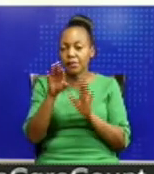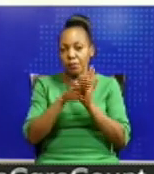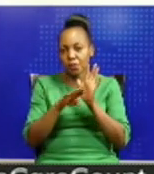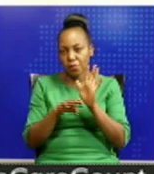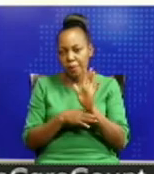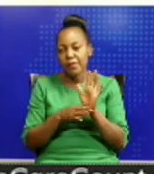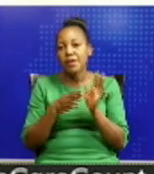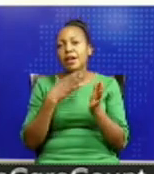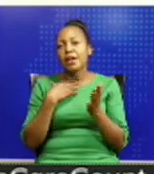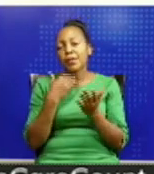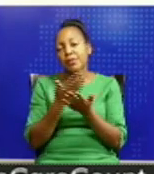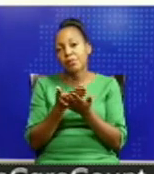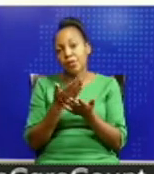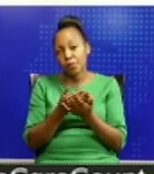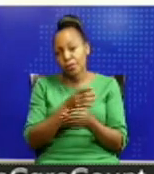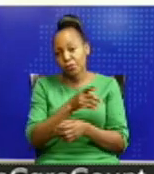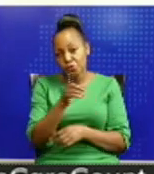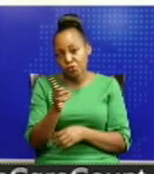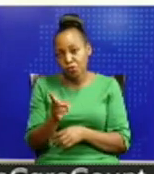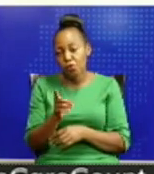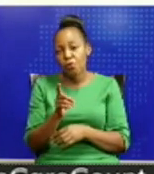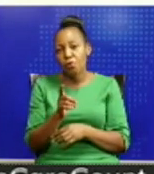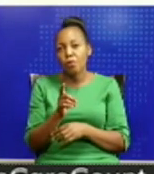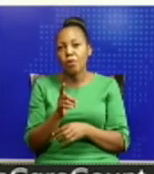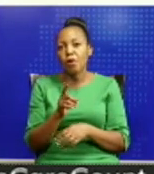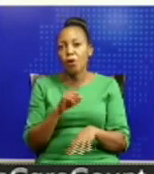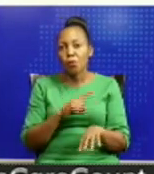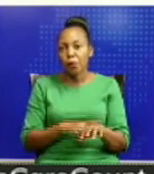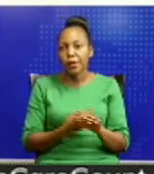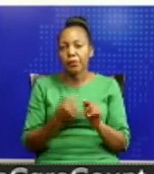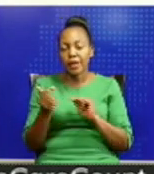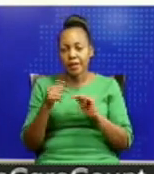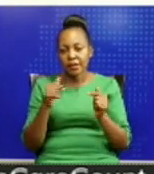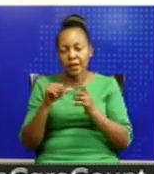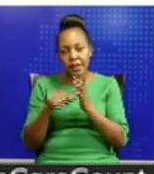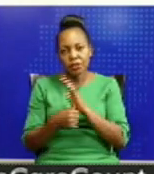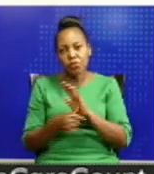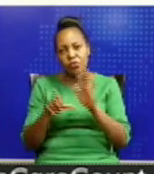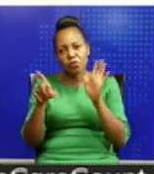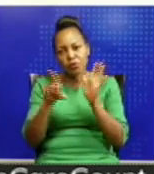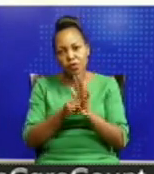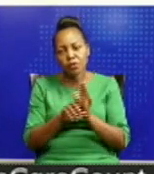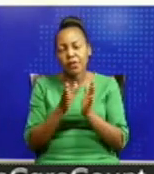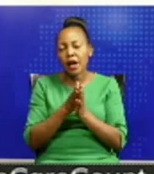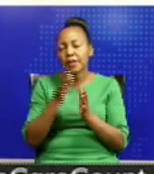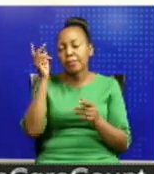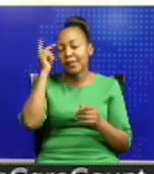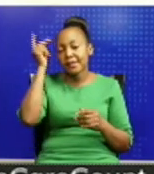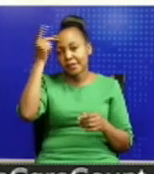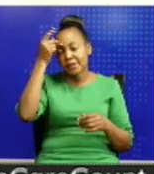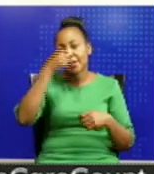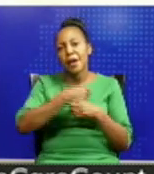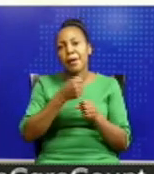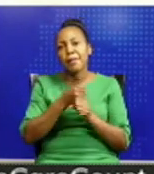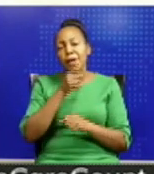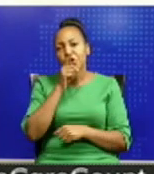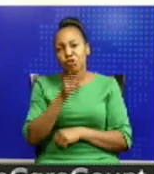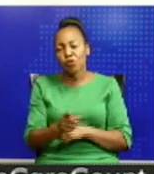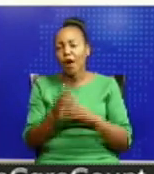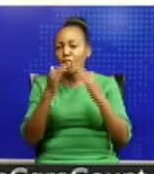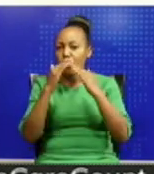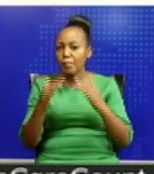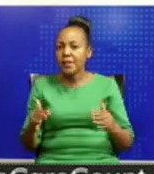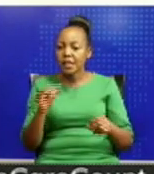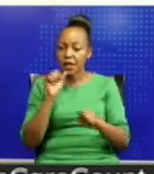would urge you to make sure that when it comes to legislation, please make sure that unpaid care and